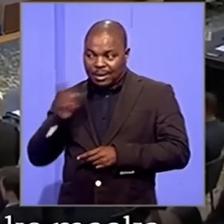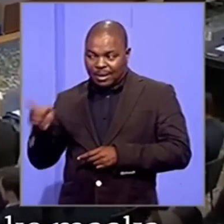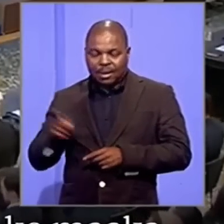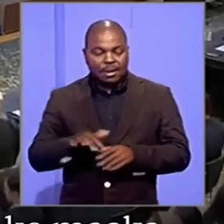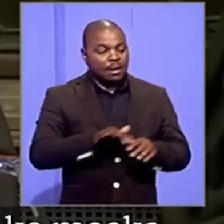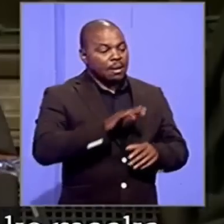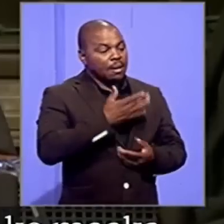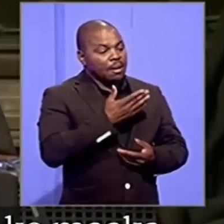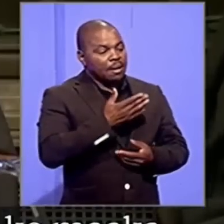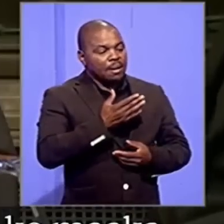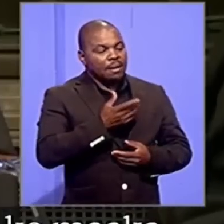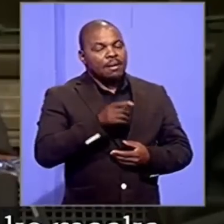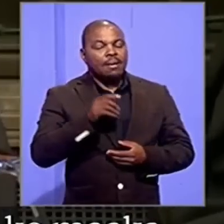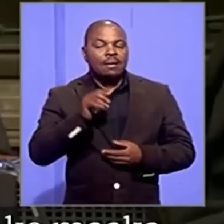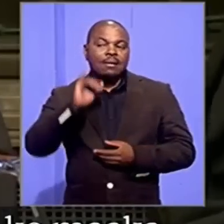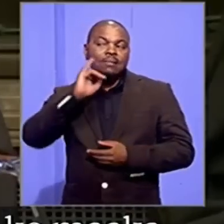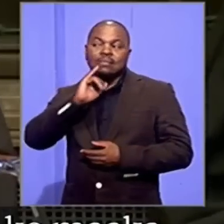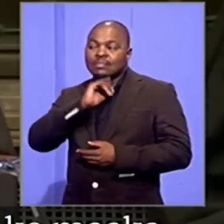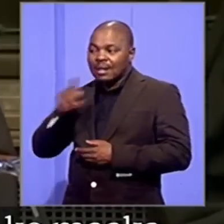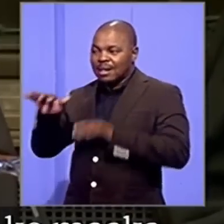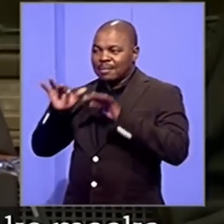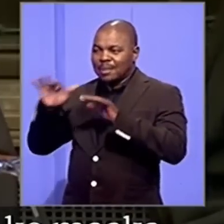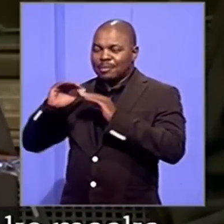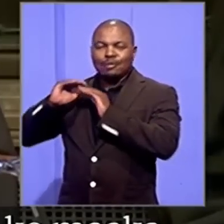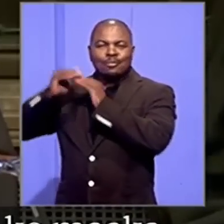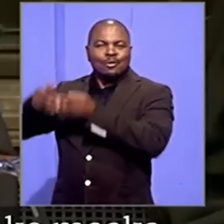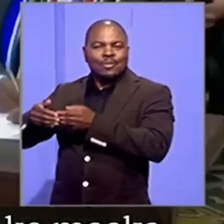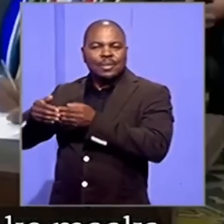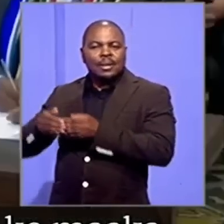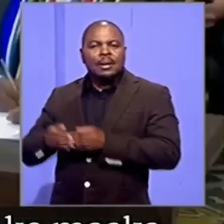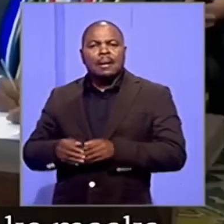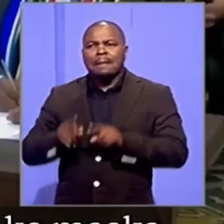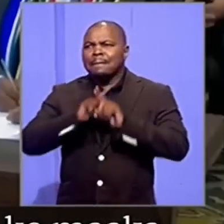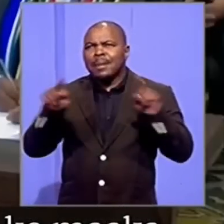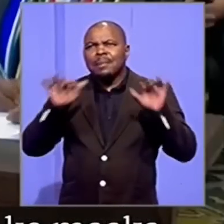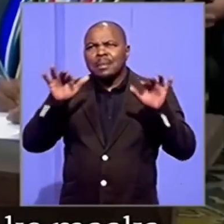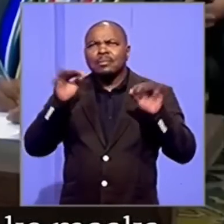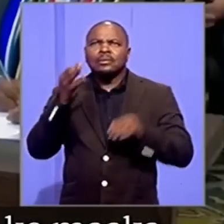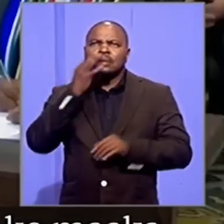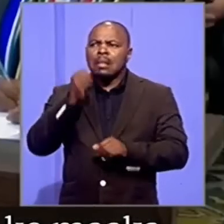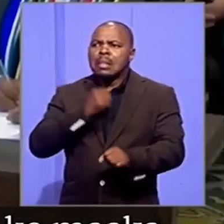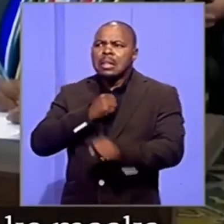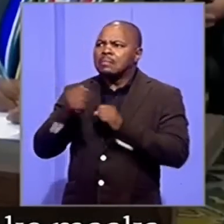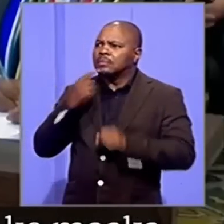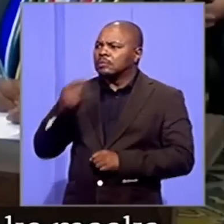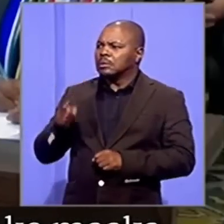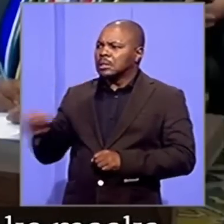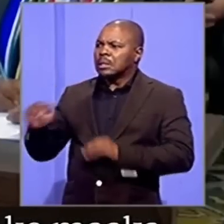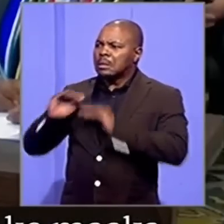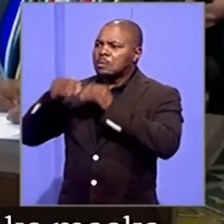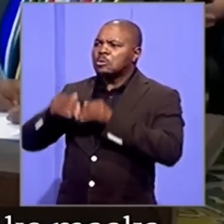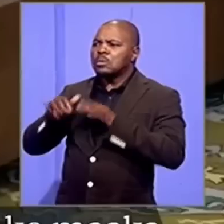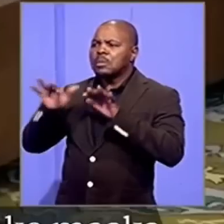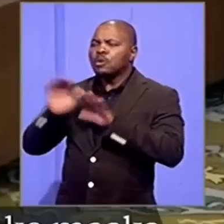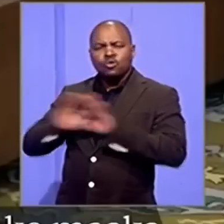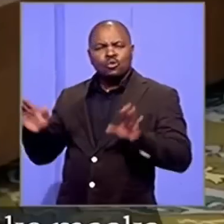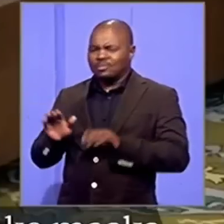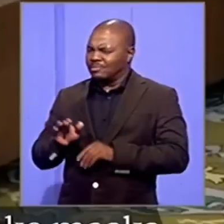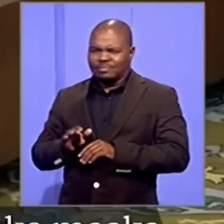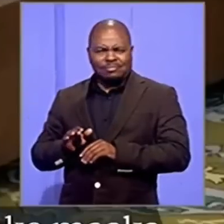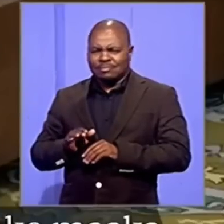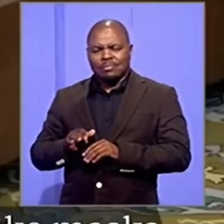ba naha ya Israel le naha ya Israel ha hona motho ya itseng a ske a tshireletsa naha ya Israel le baahi